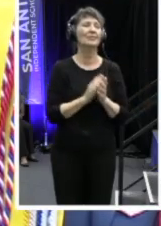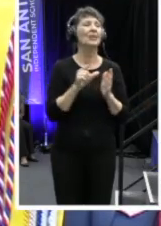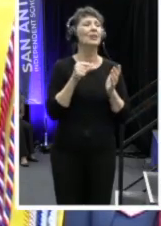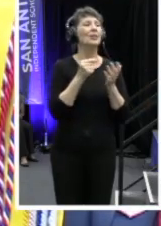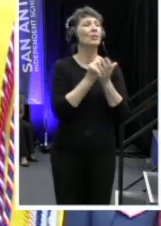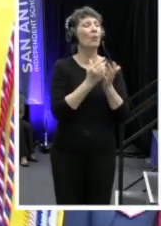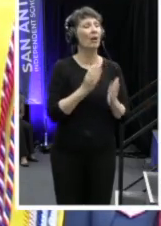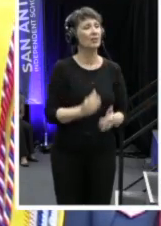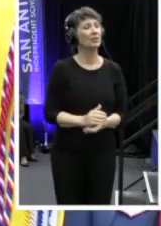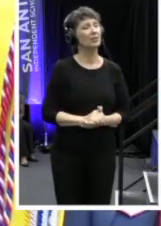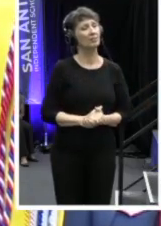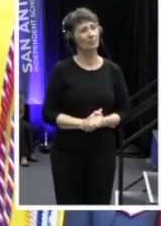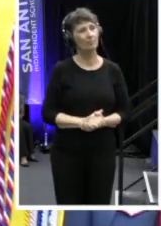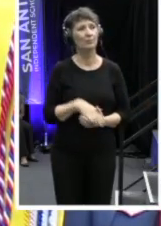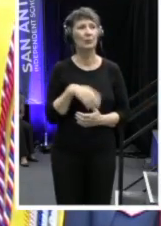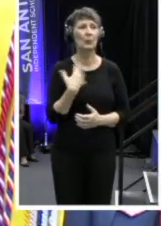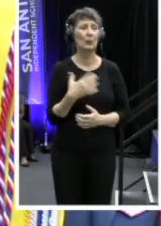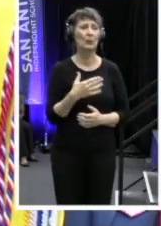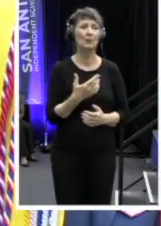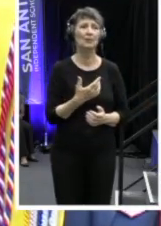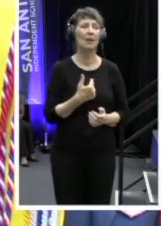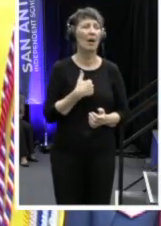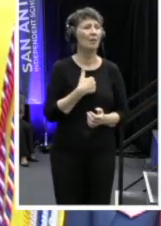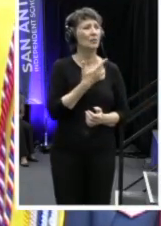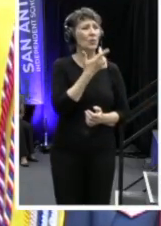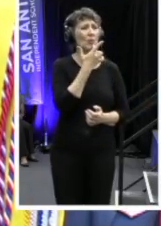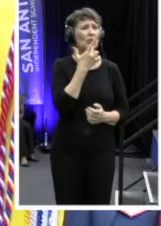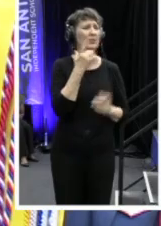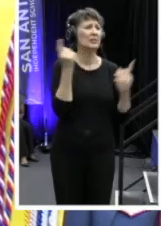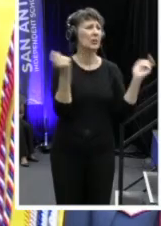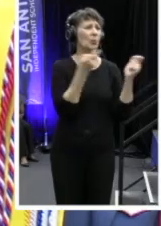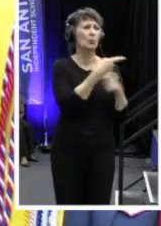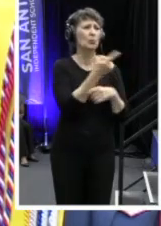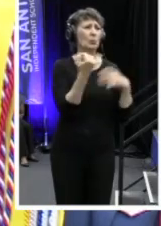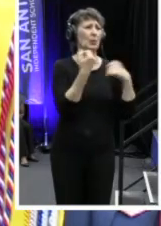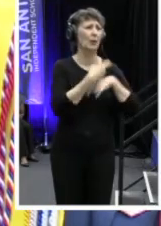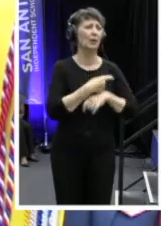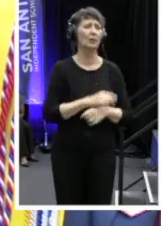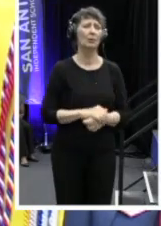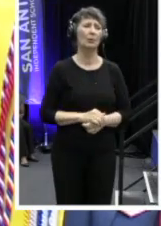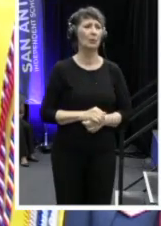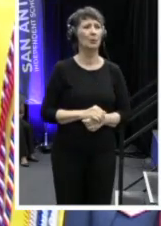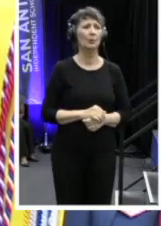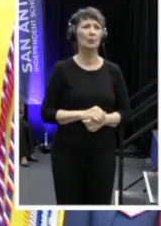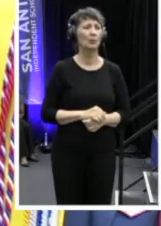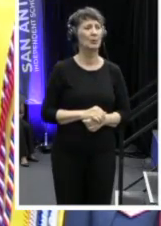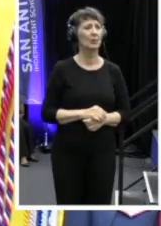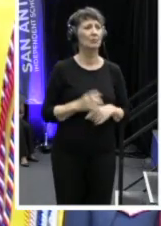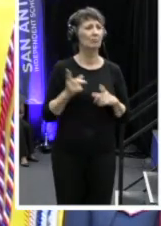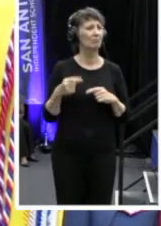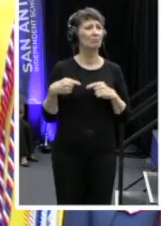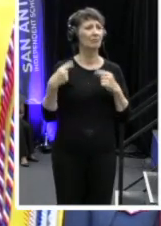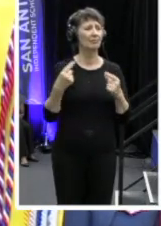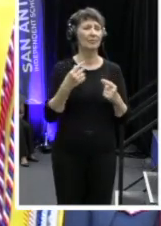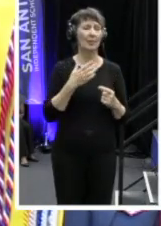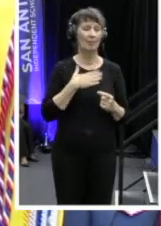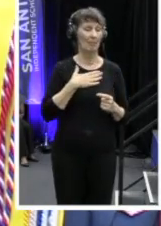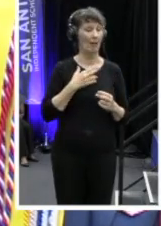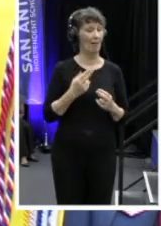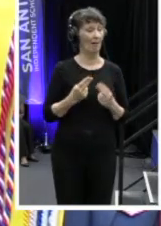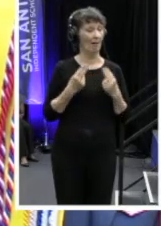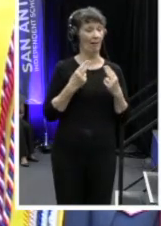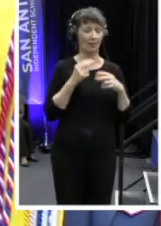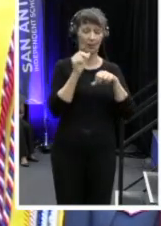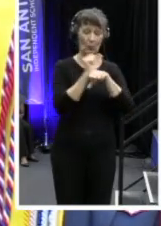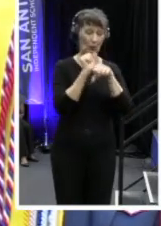Graduates, it is a privilege to recognize and celebrate all of you today. And it has been an honor to